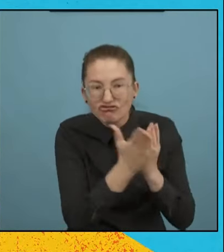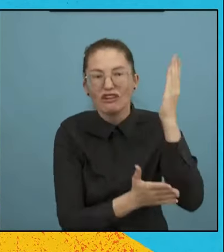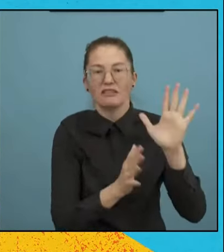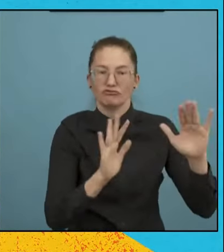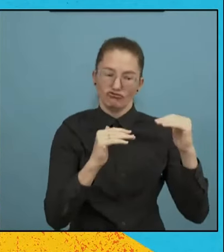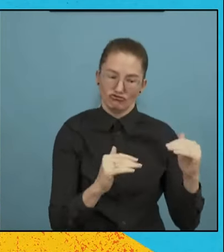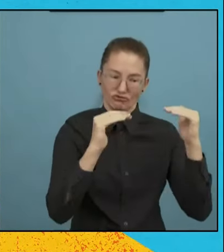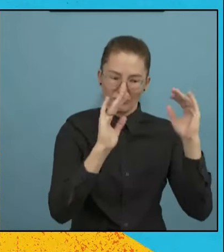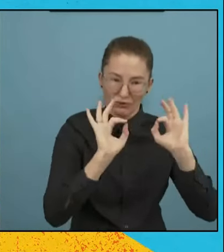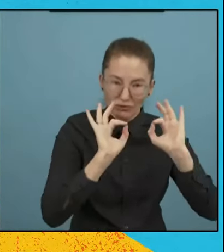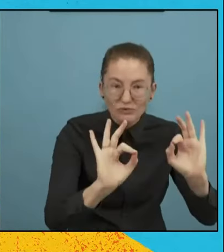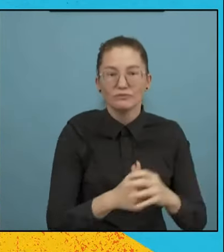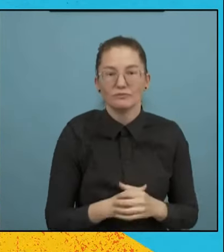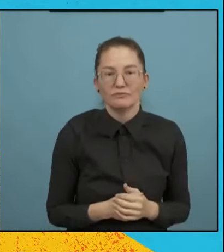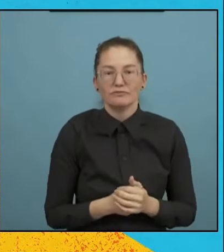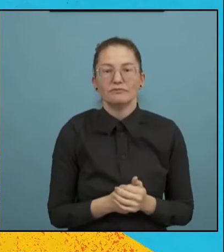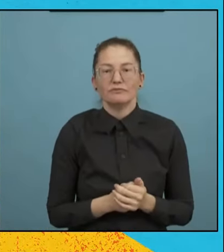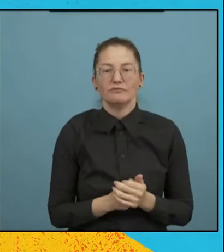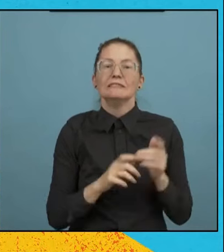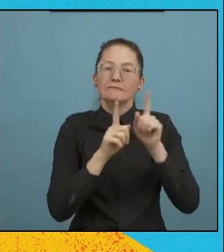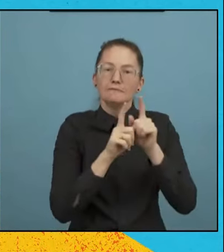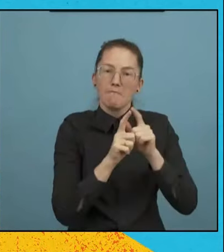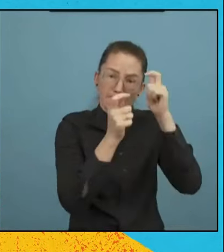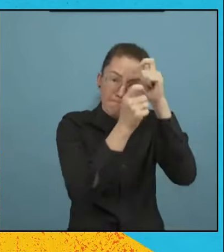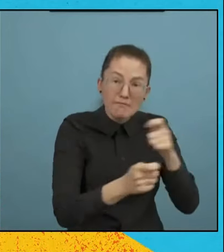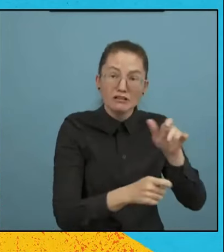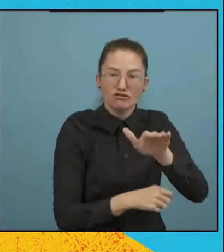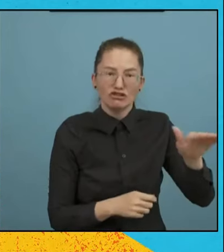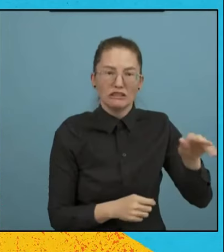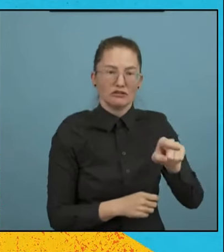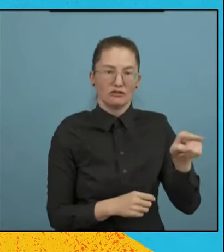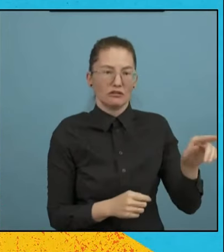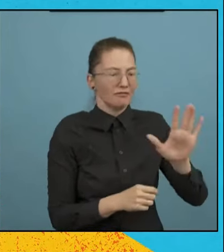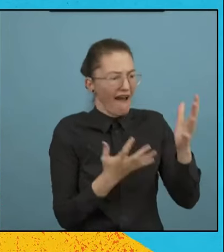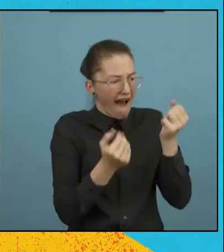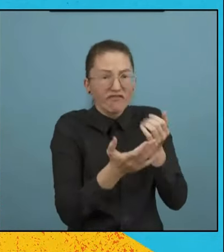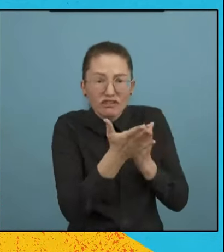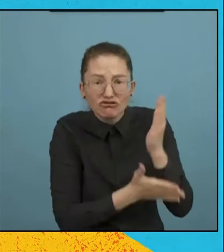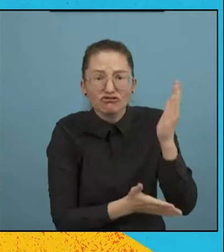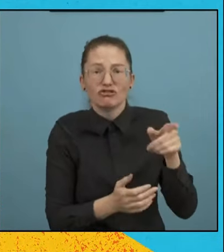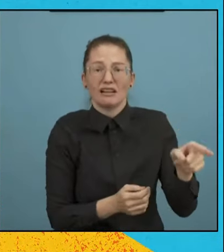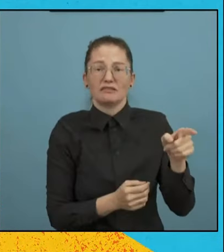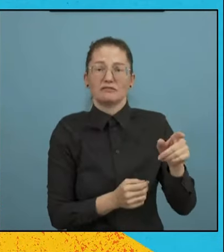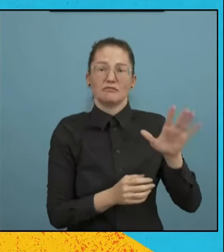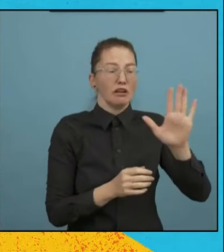agenda will be mothers, fathers, and grandmothers and fathers by 2100.